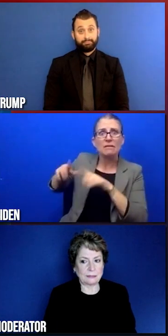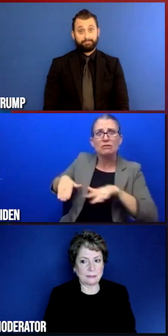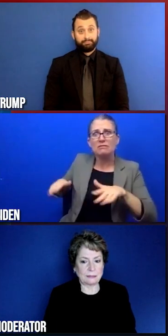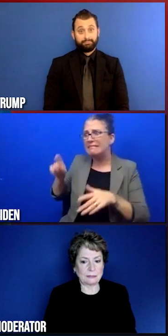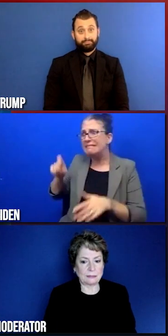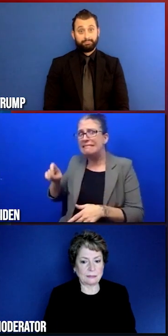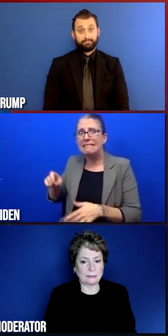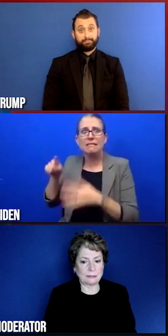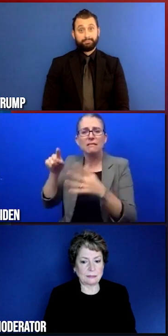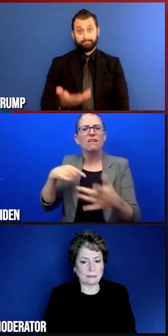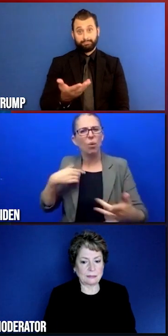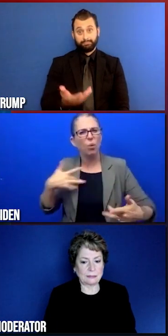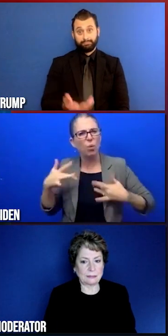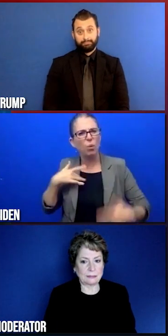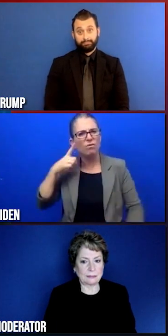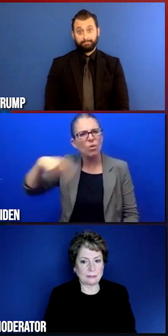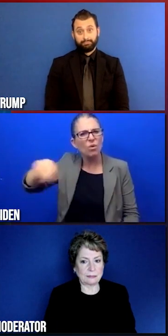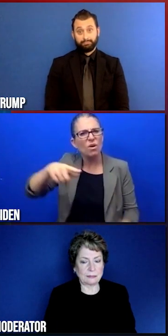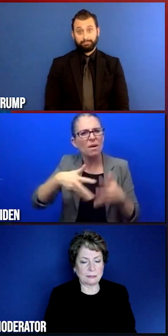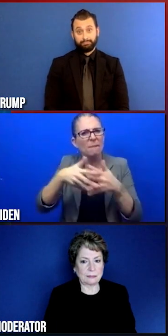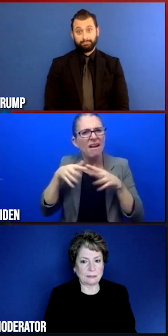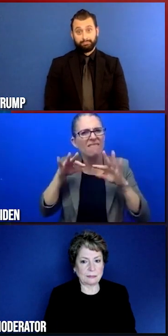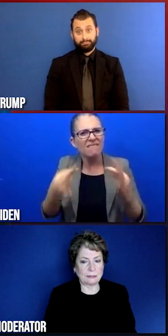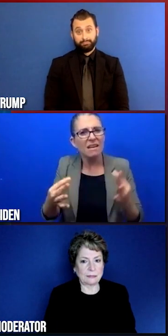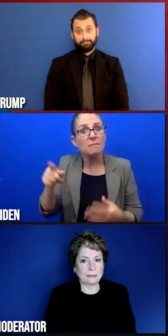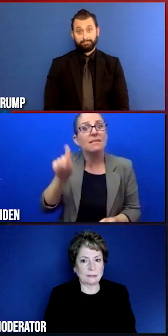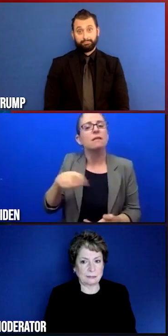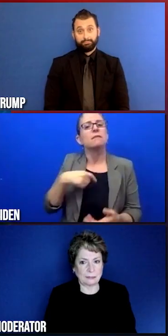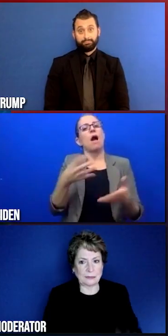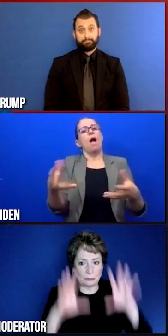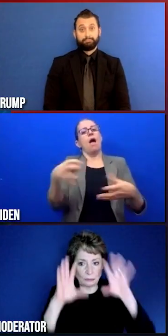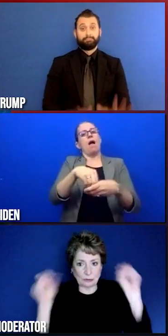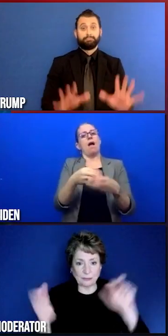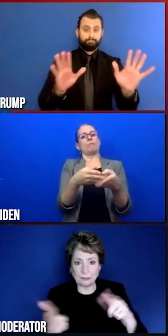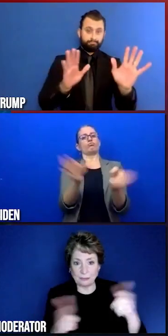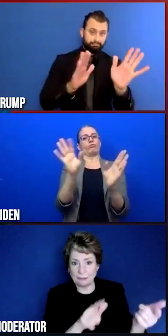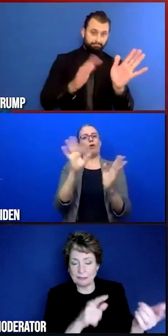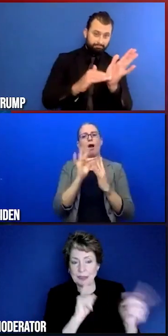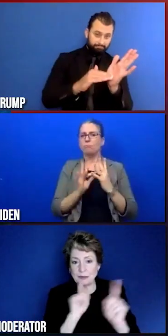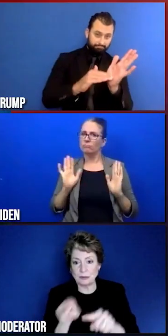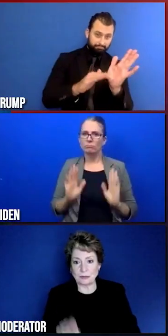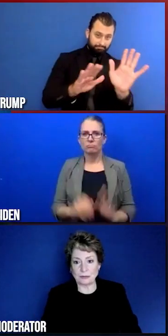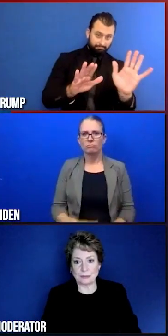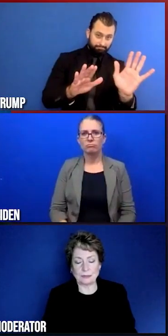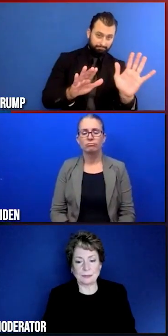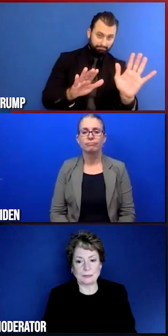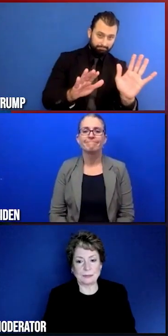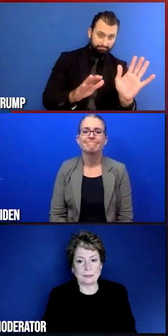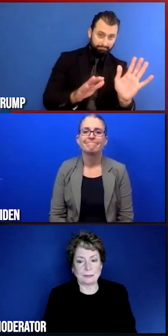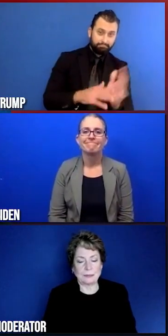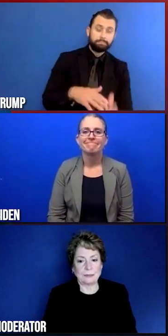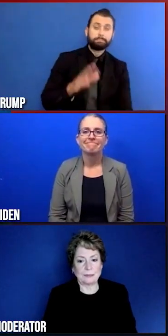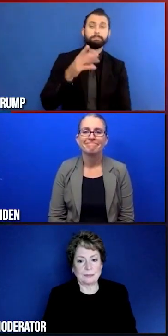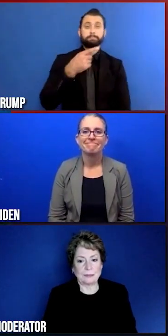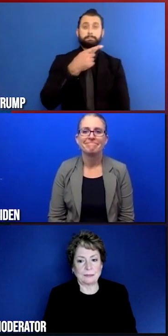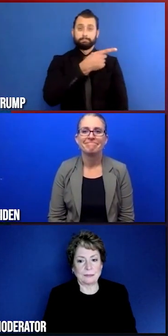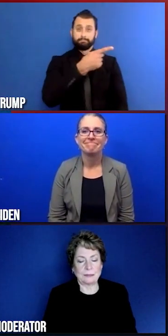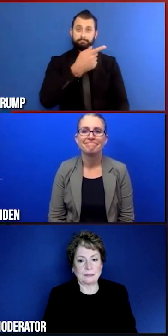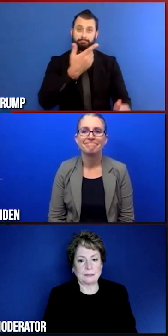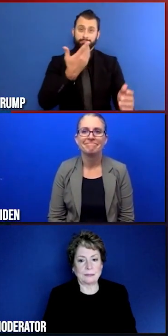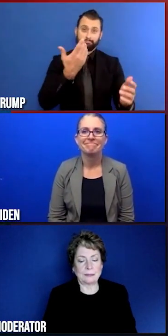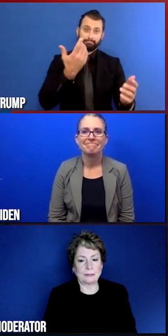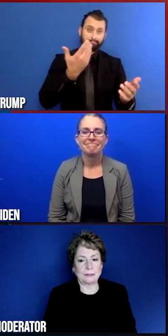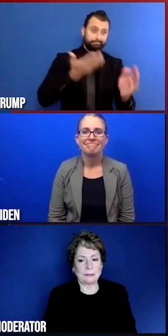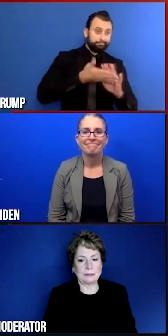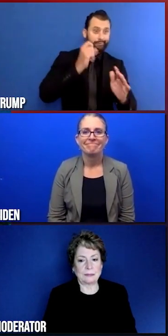do. President Trump, excuse me, he was there response. For 47 years. He didn't do it. He was now there as vice president for 8 years,